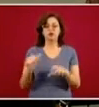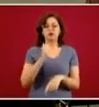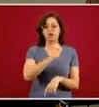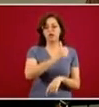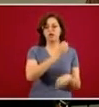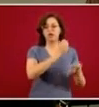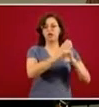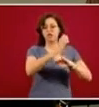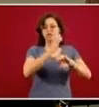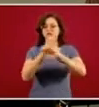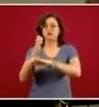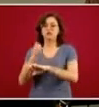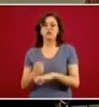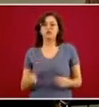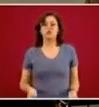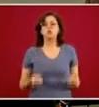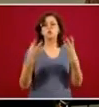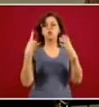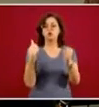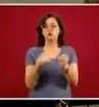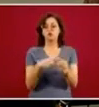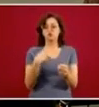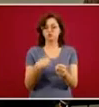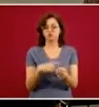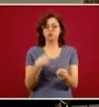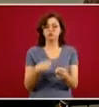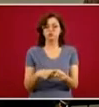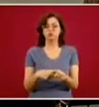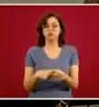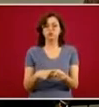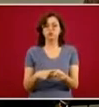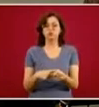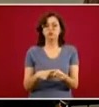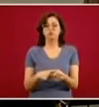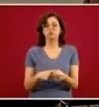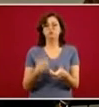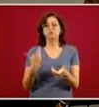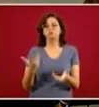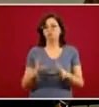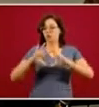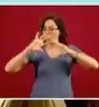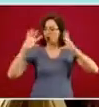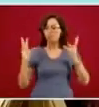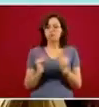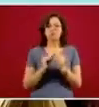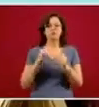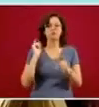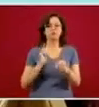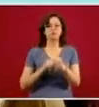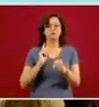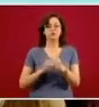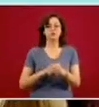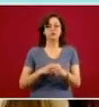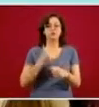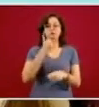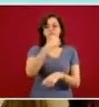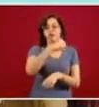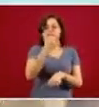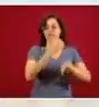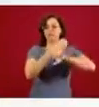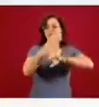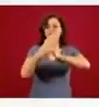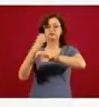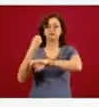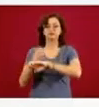highest burden of disease. Now we see the burden of disease represented in a bar chart. Here we have the total